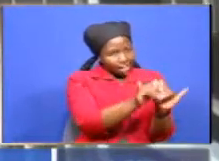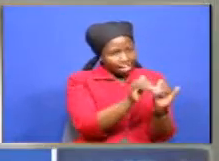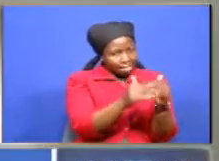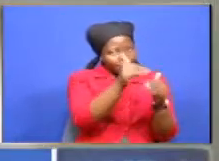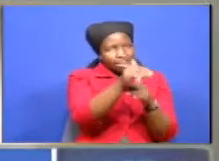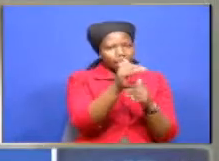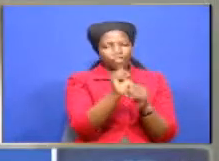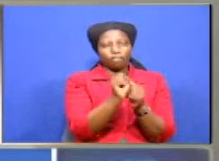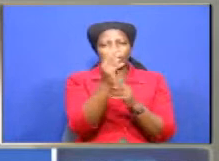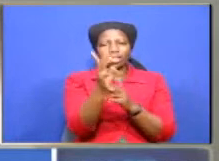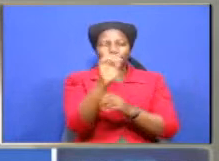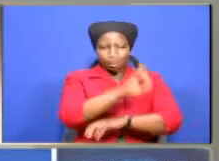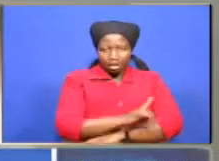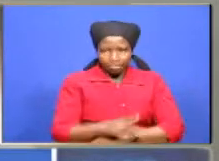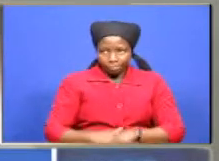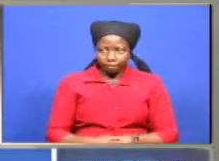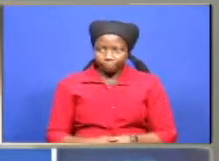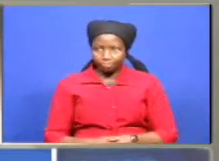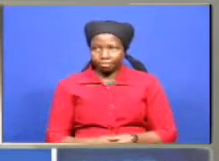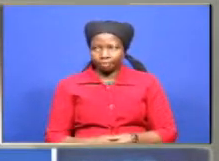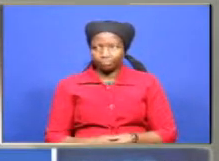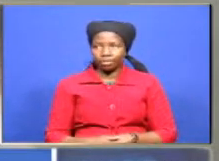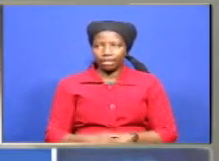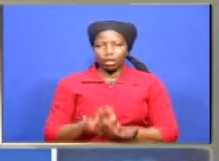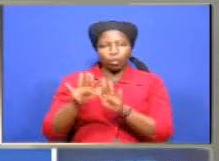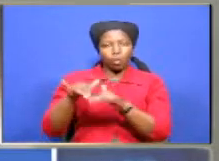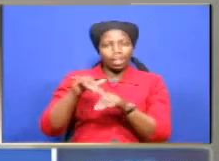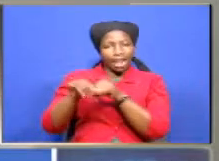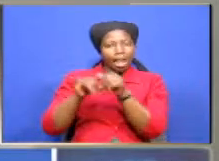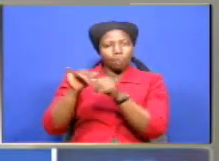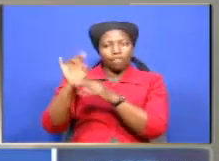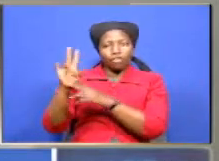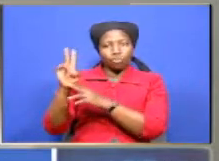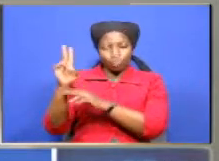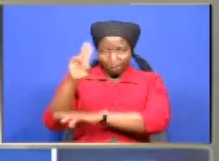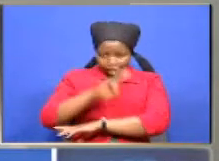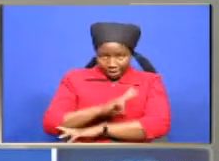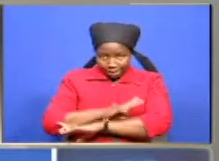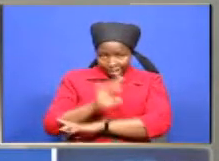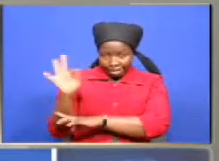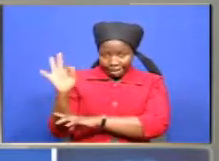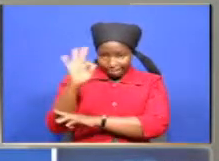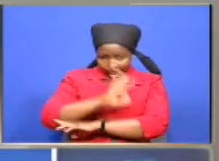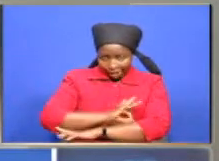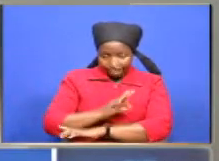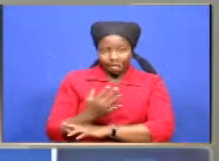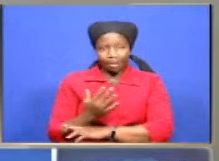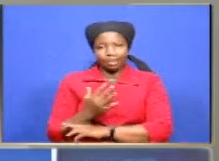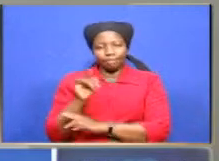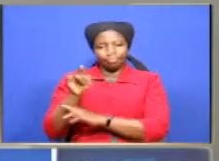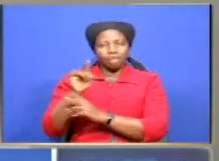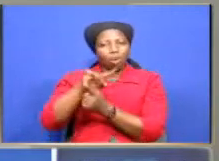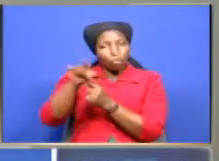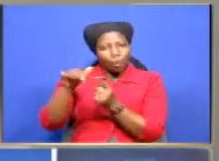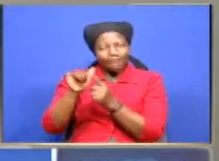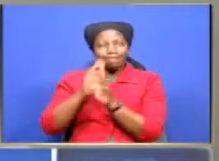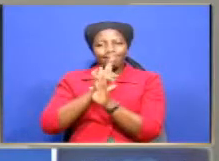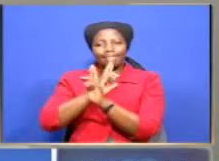days. He waited actually for about 2 days or 3 days. That is when the